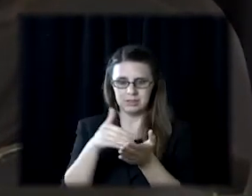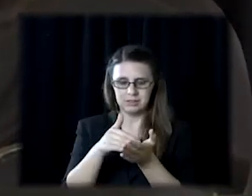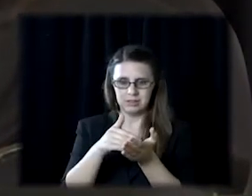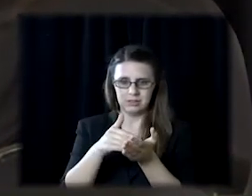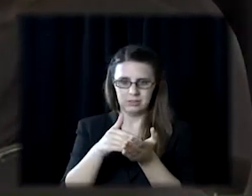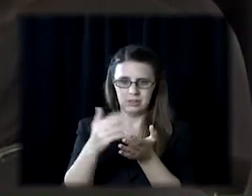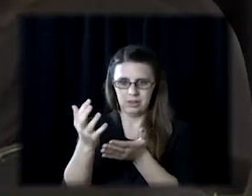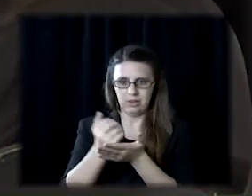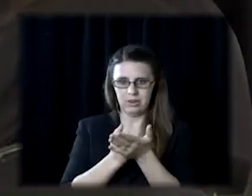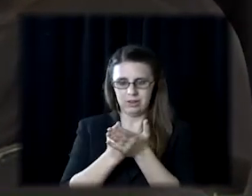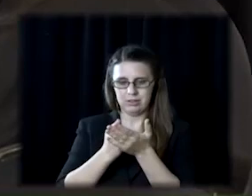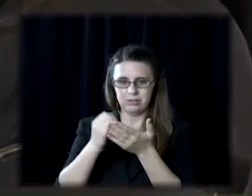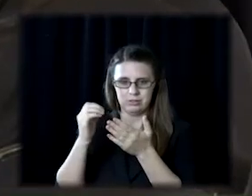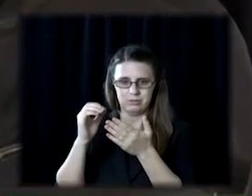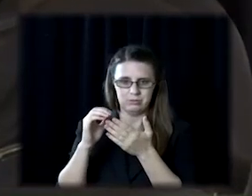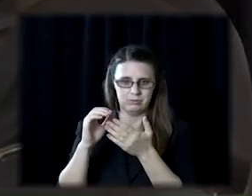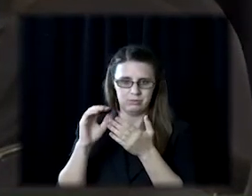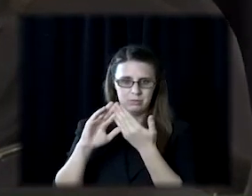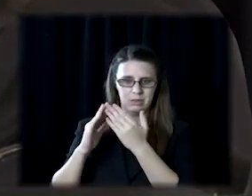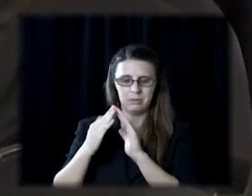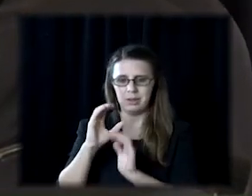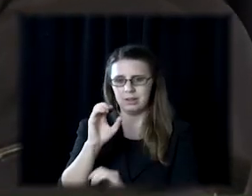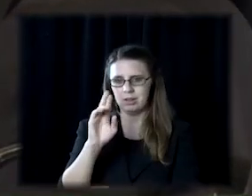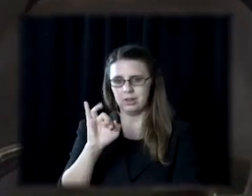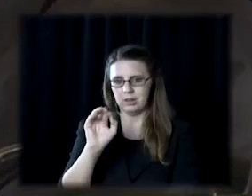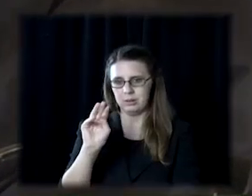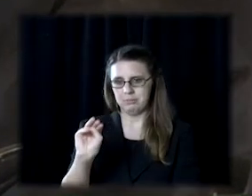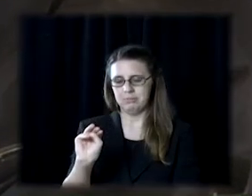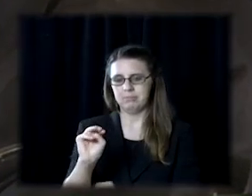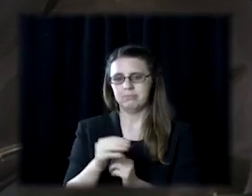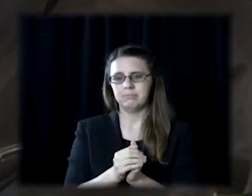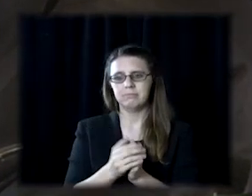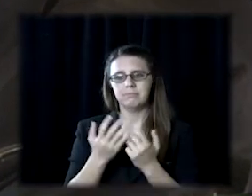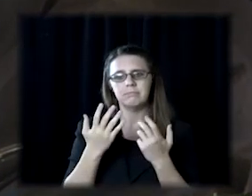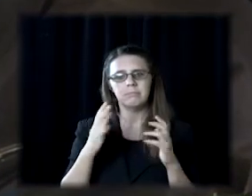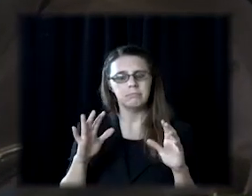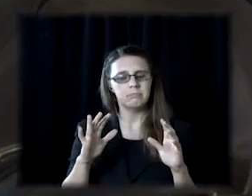CRIM, and certain municipalities. Having concluded